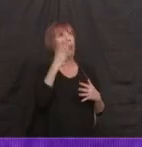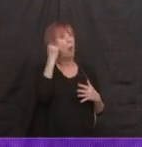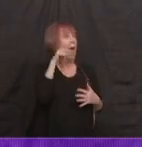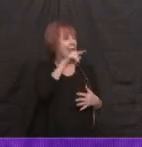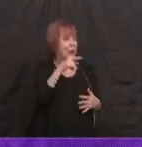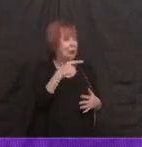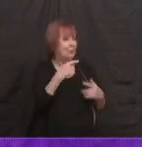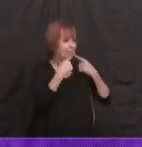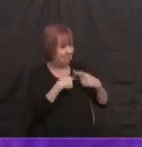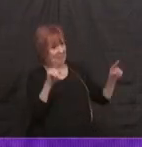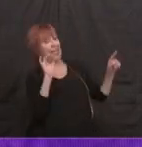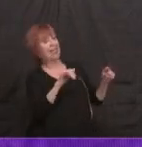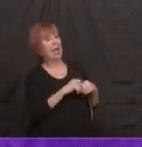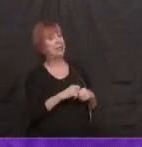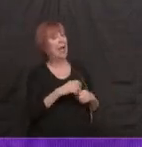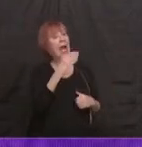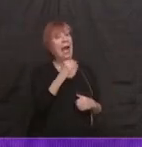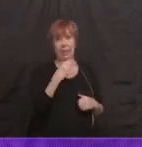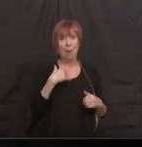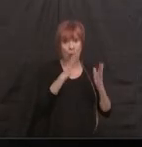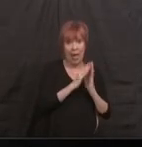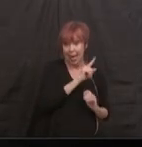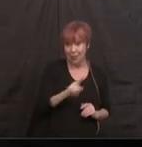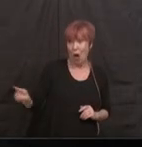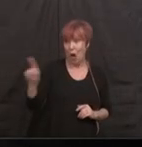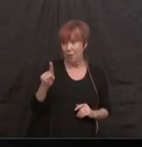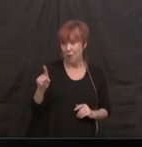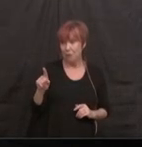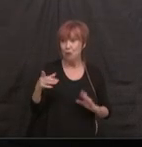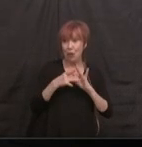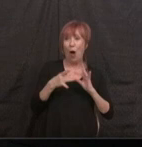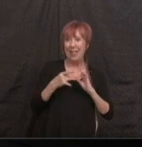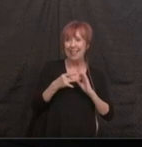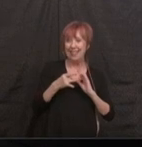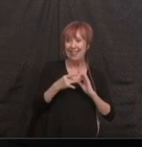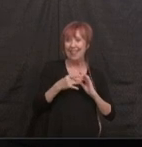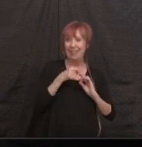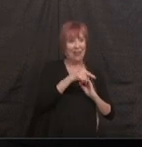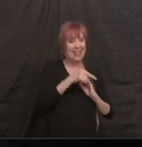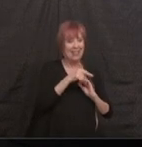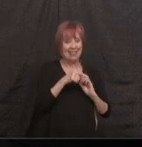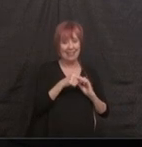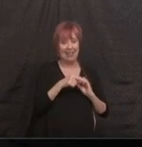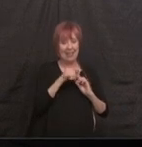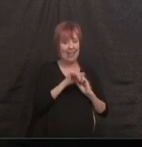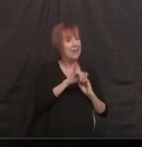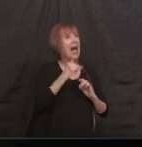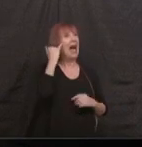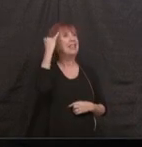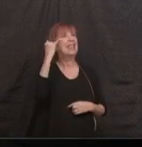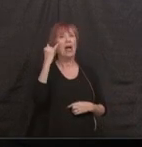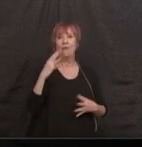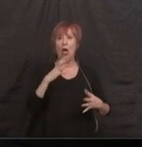that statement? And I want to ask all of you to also comment on this idea of